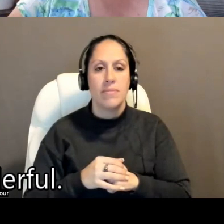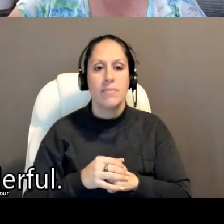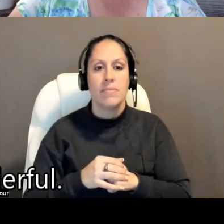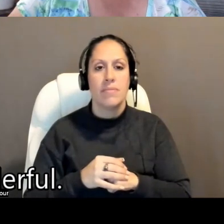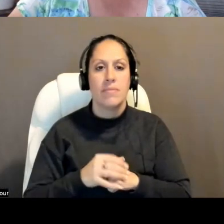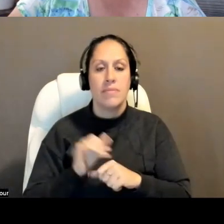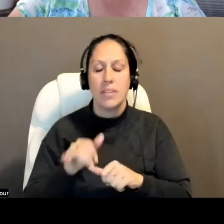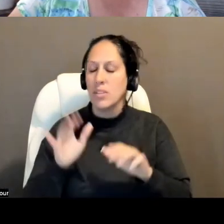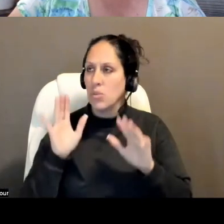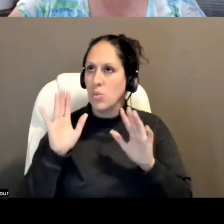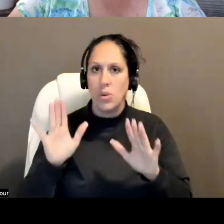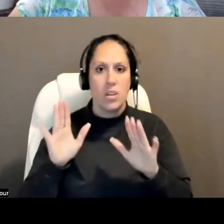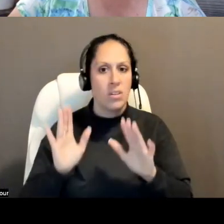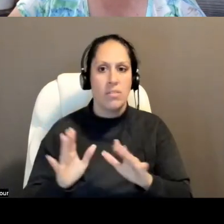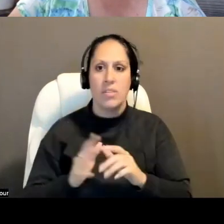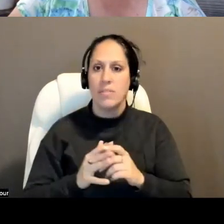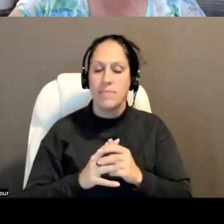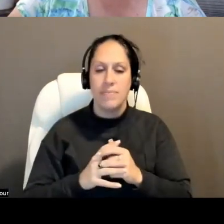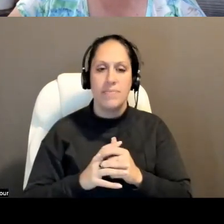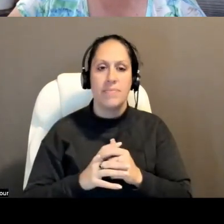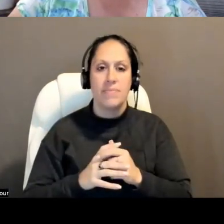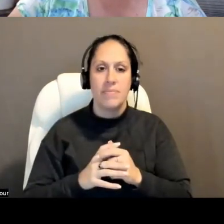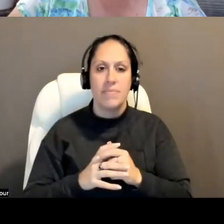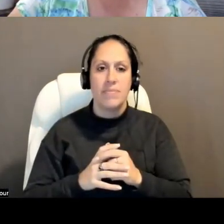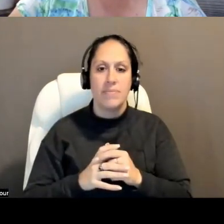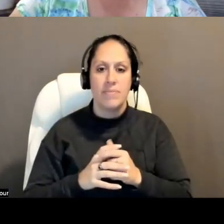That's wonderful.